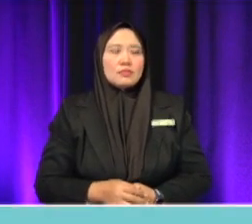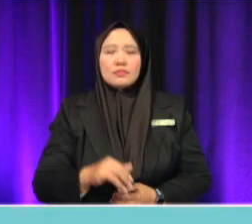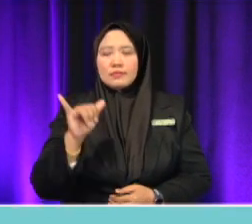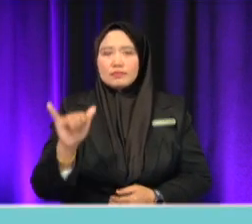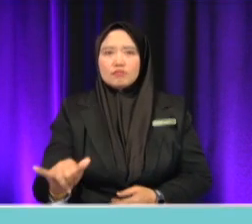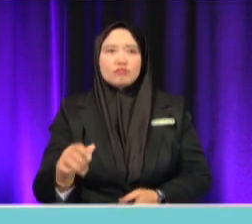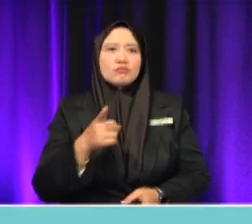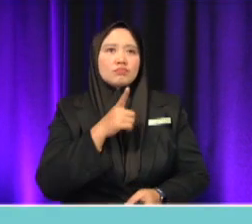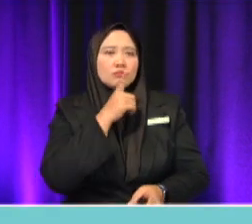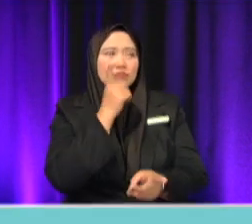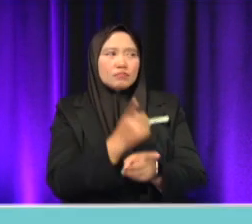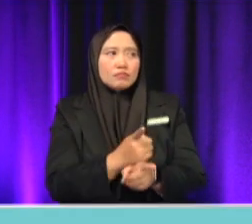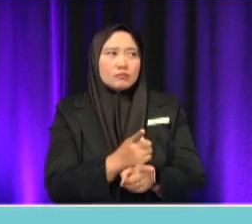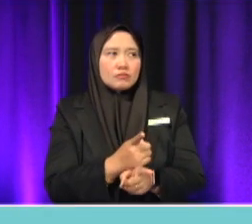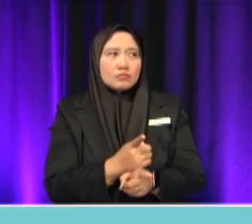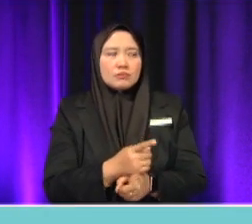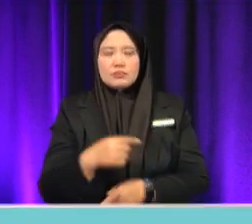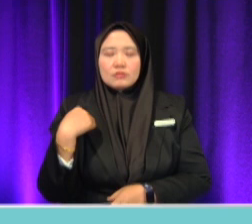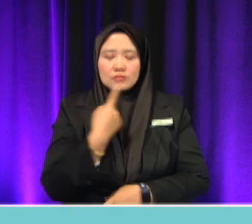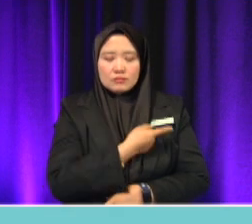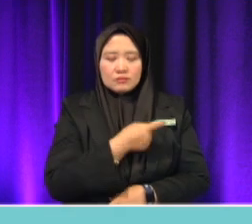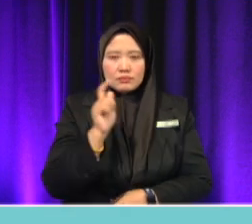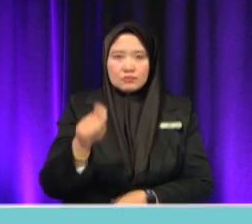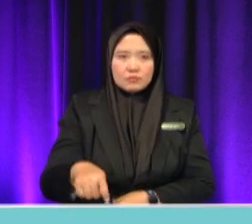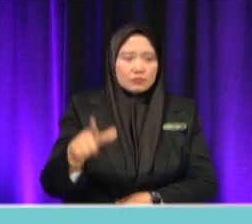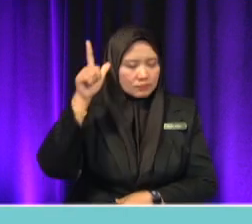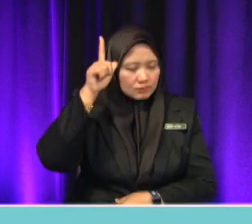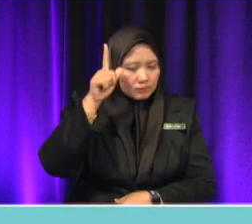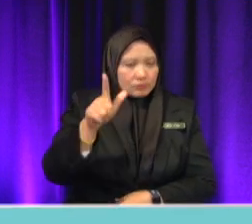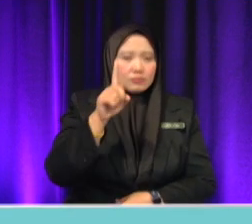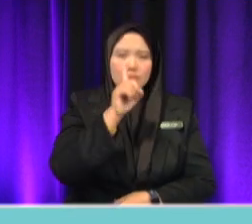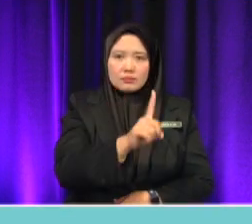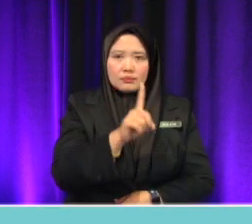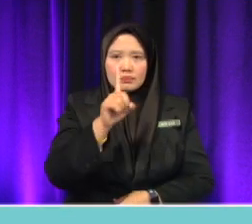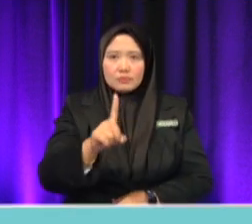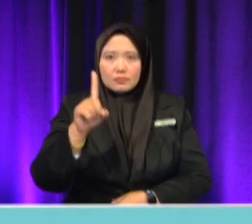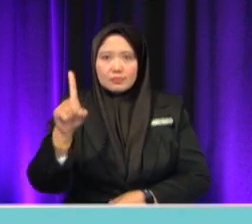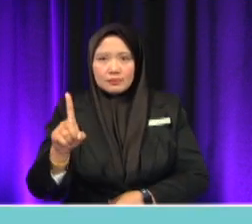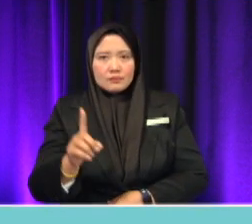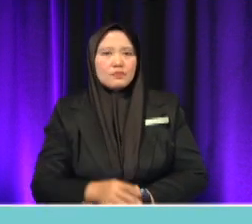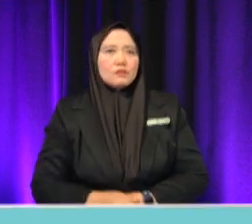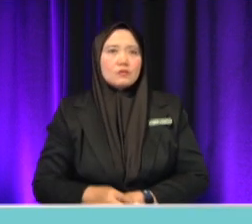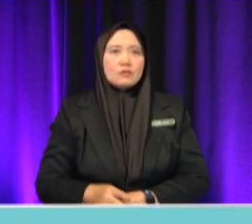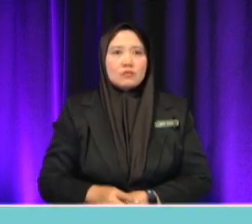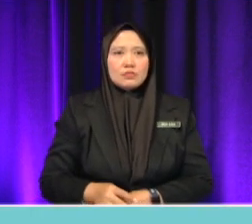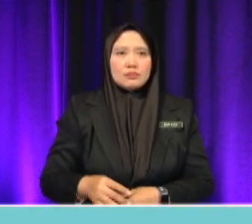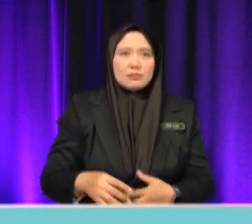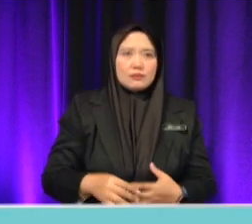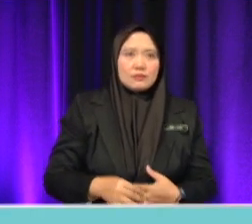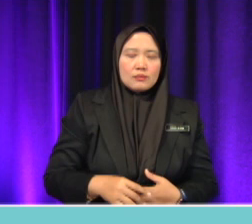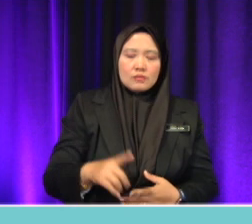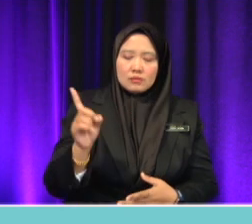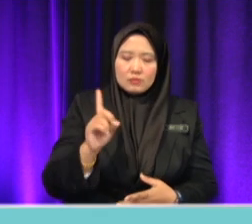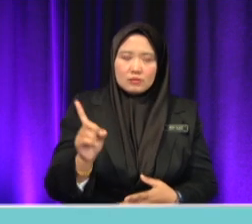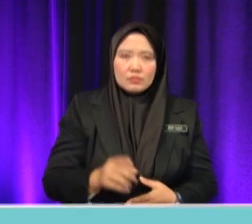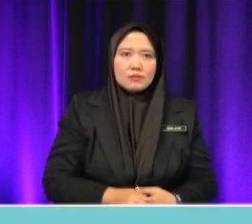to look at each of the statement and then we need to cross-check and double-check with the article to see whether the statement is